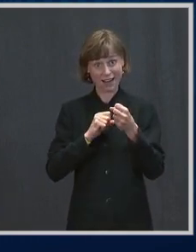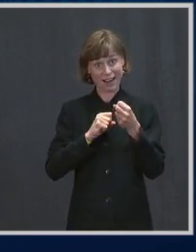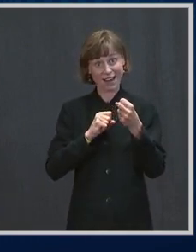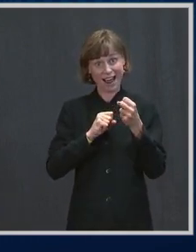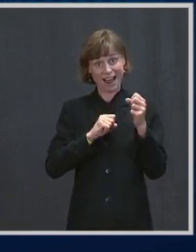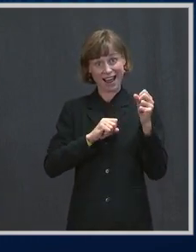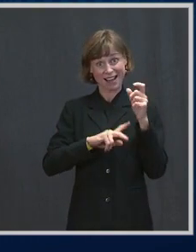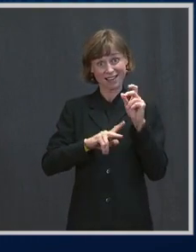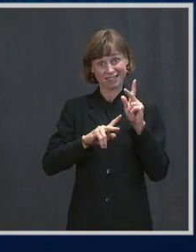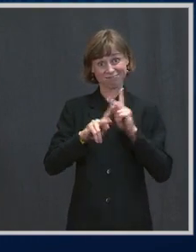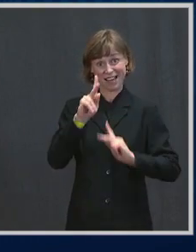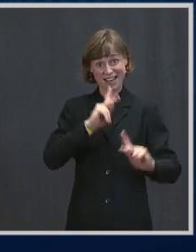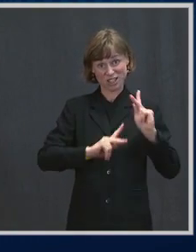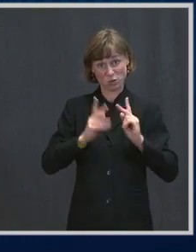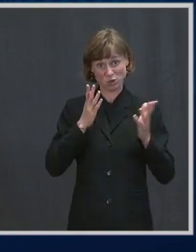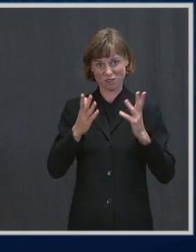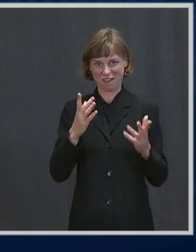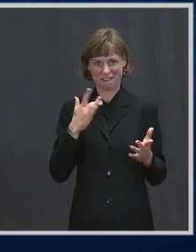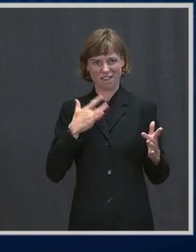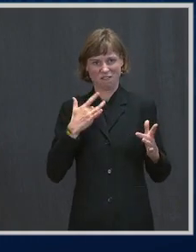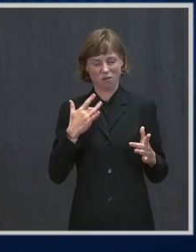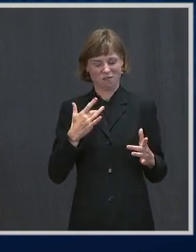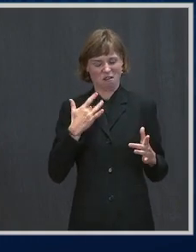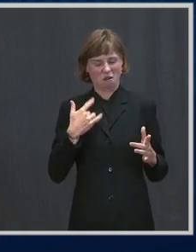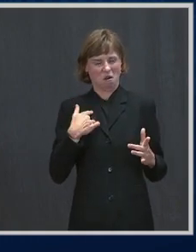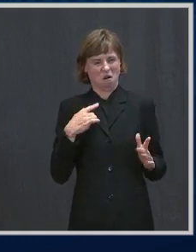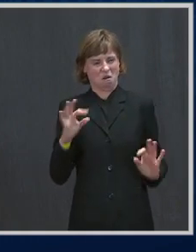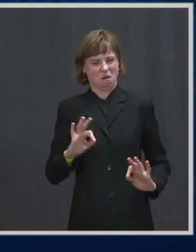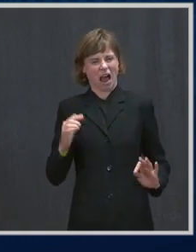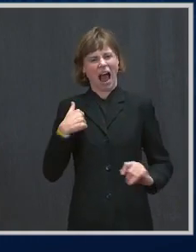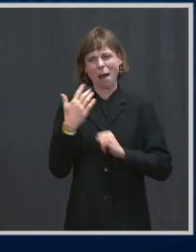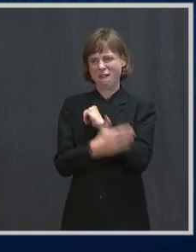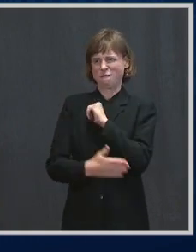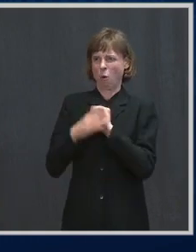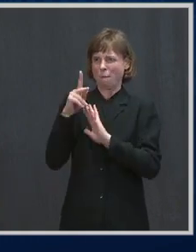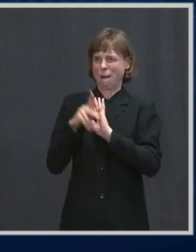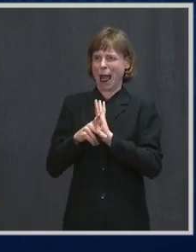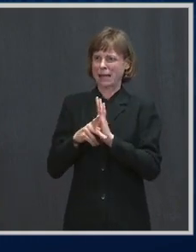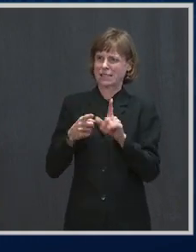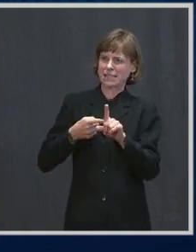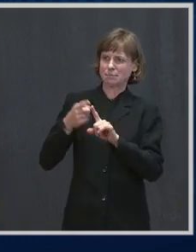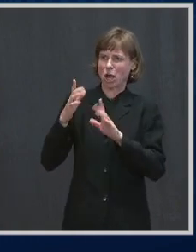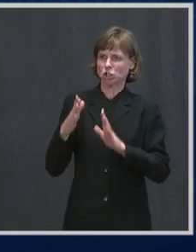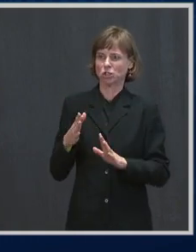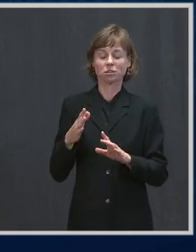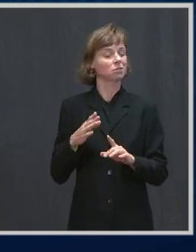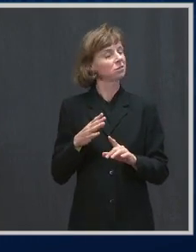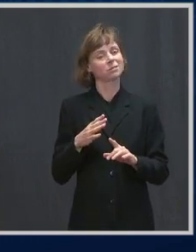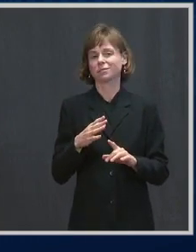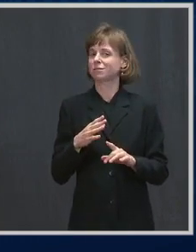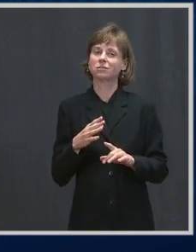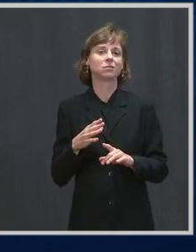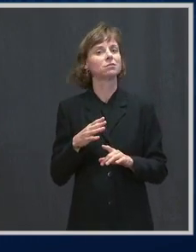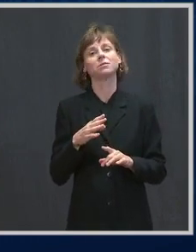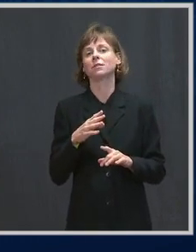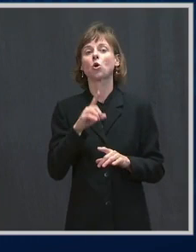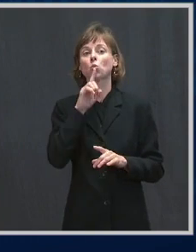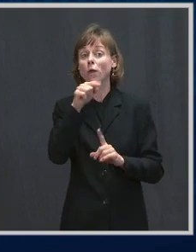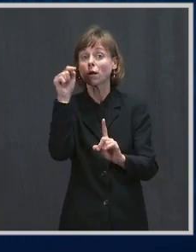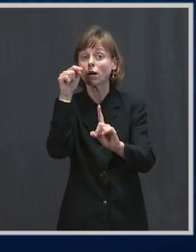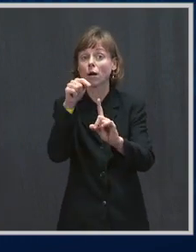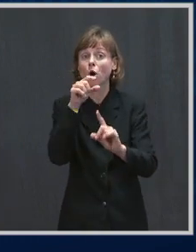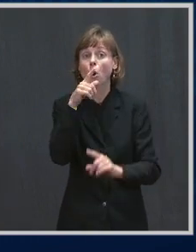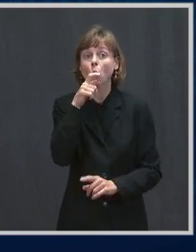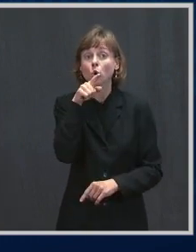them thought was sort of beneath them. I'm a foreign policy specialist. But it's all about who you work for, who